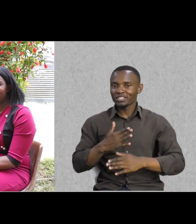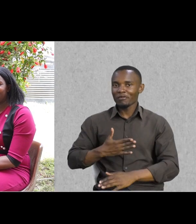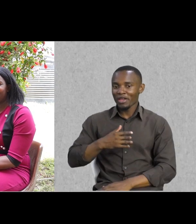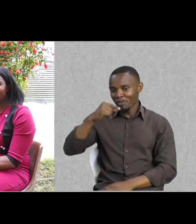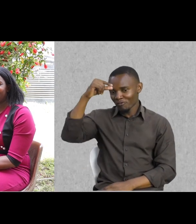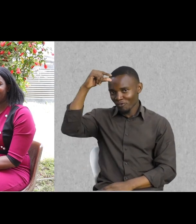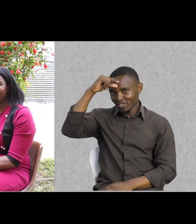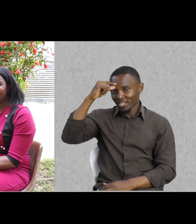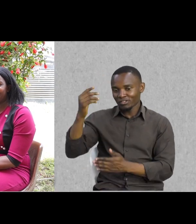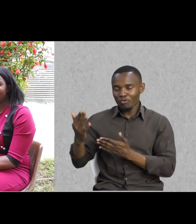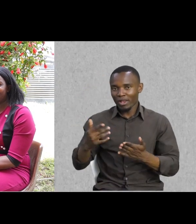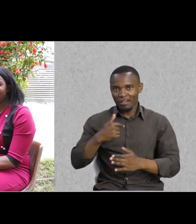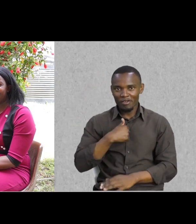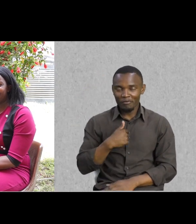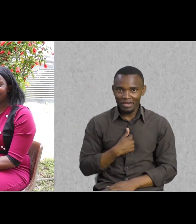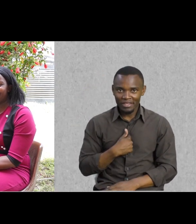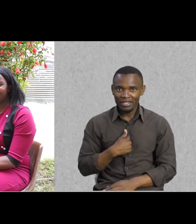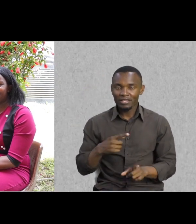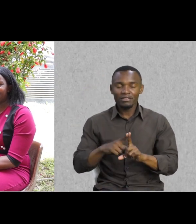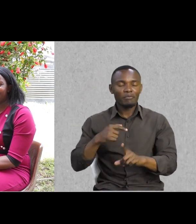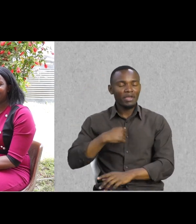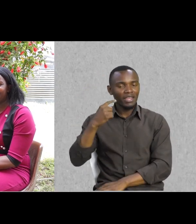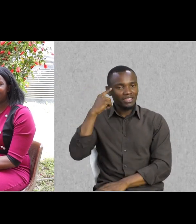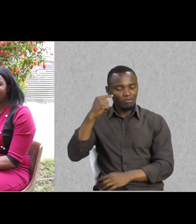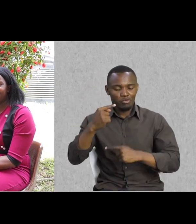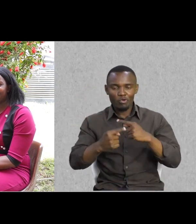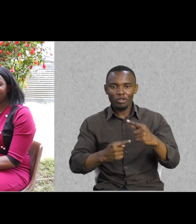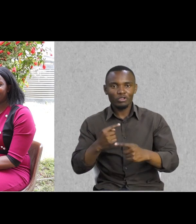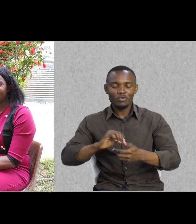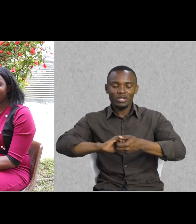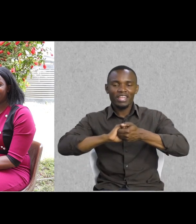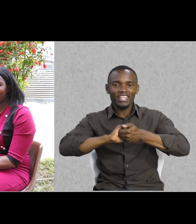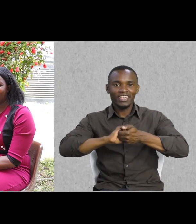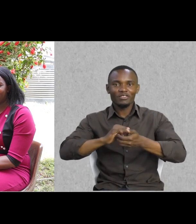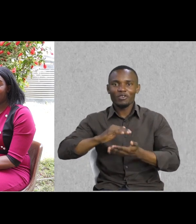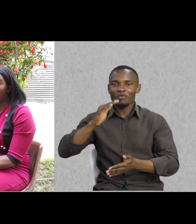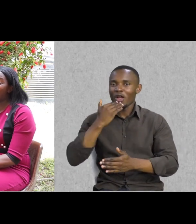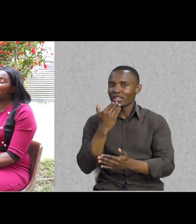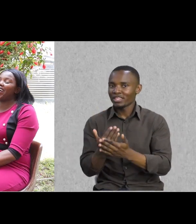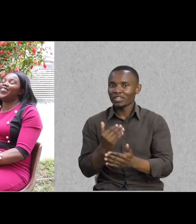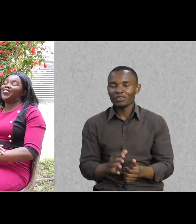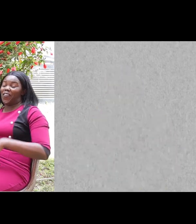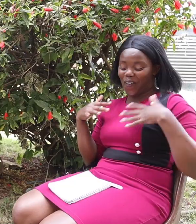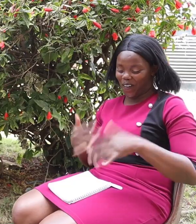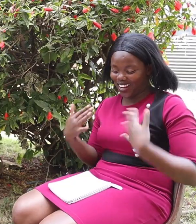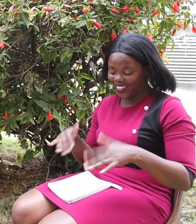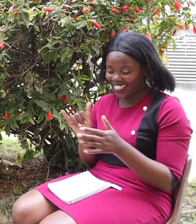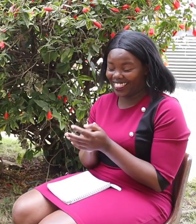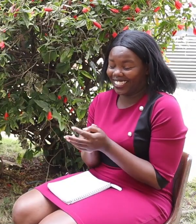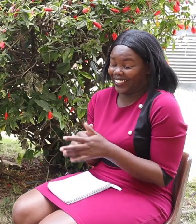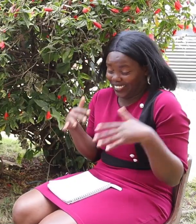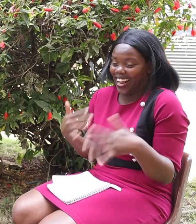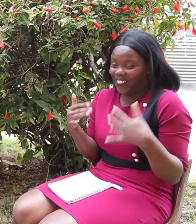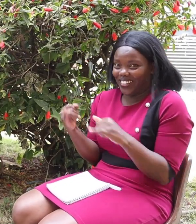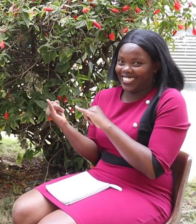Fidelis having me here, and I think we'll continue engaging more. Thank you. Wow,